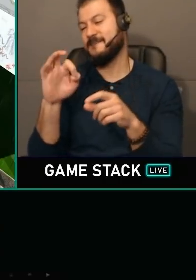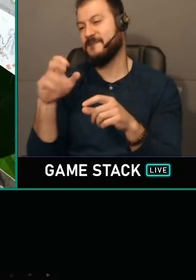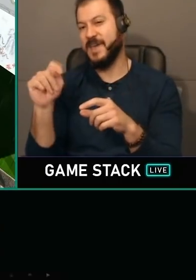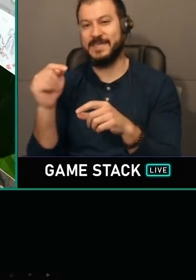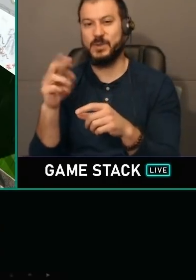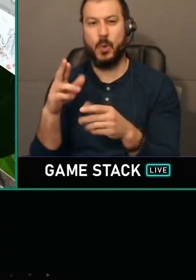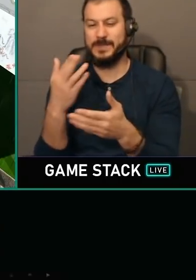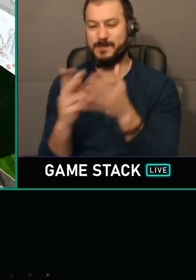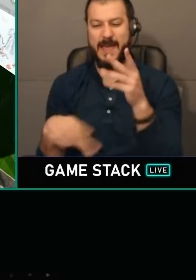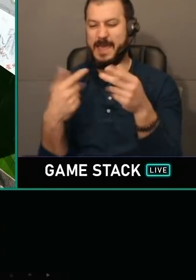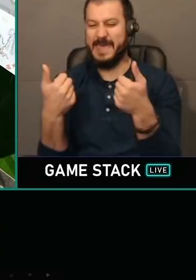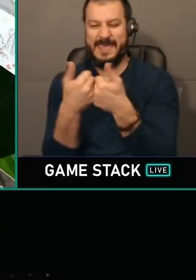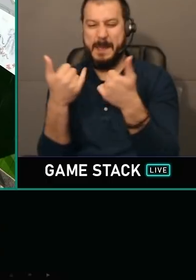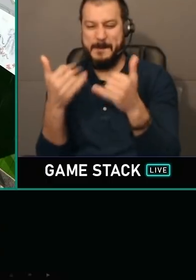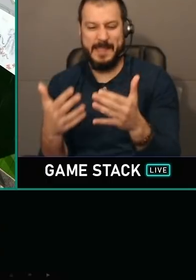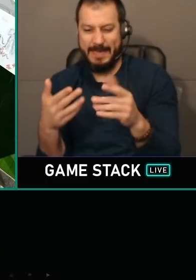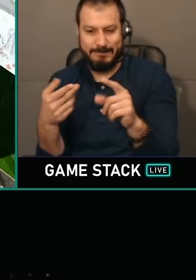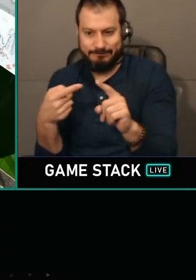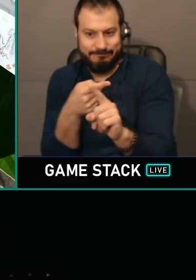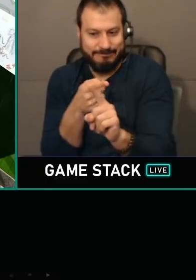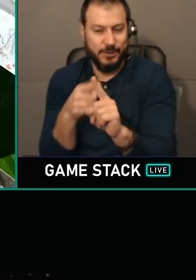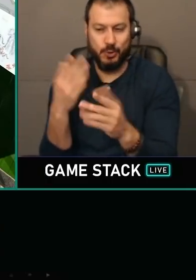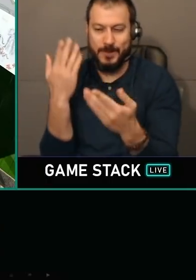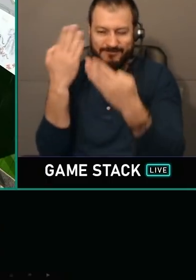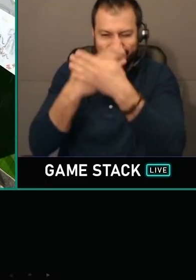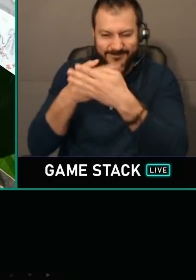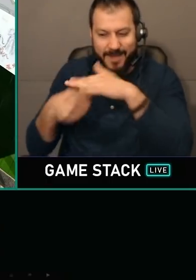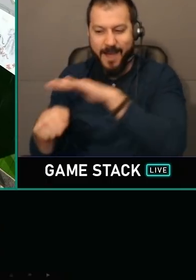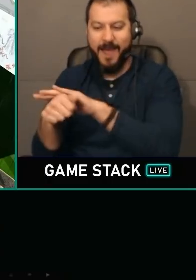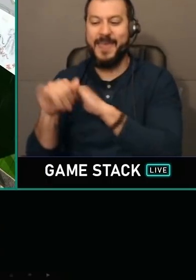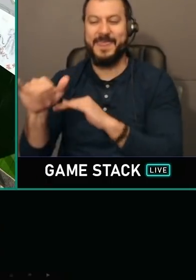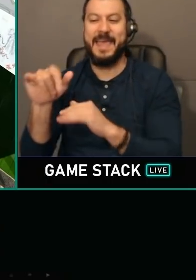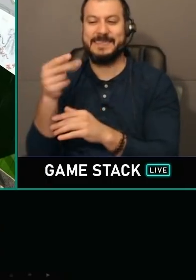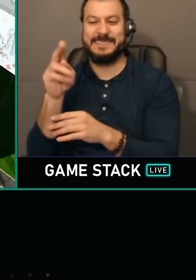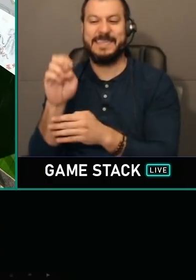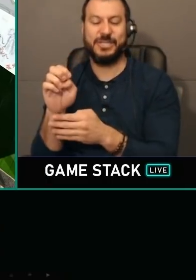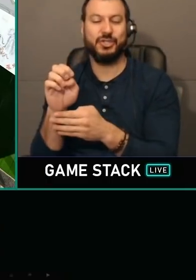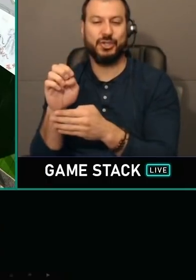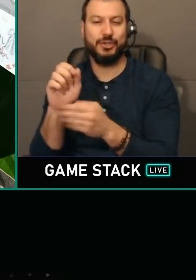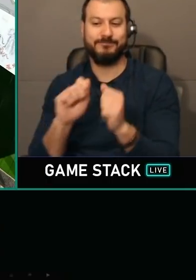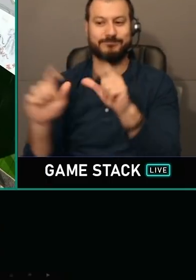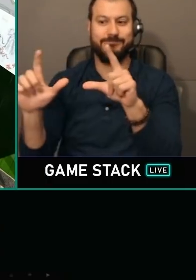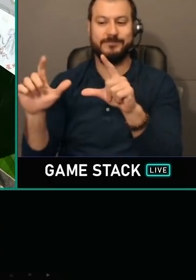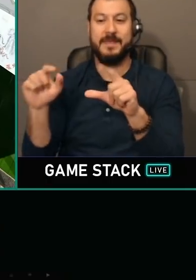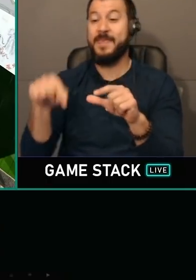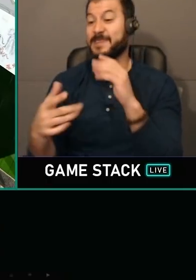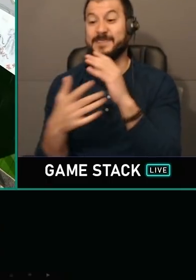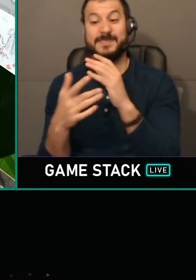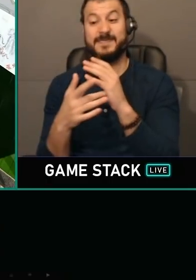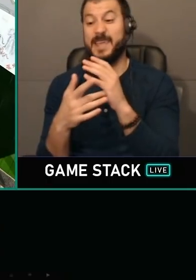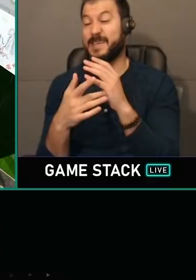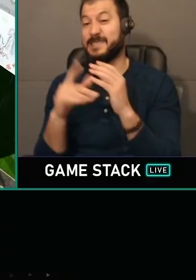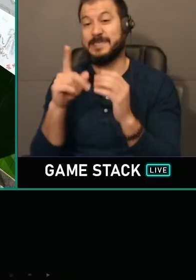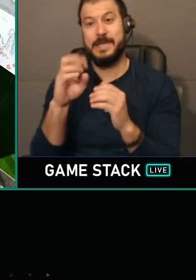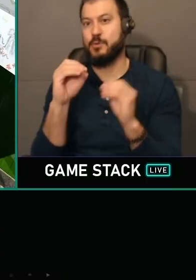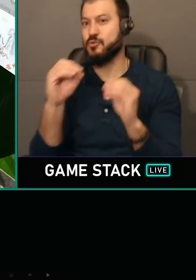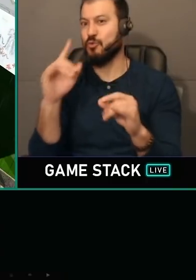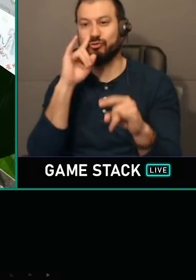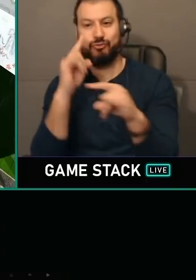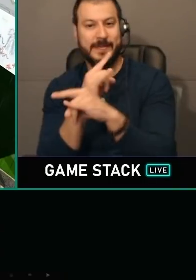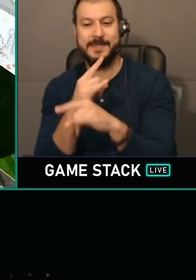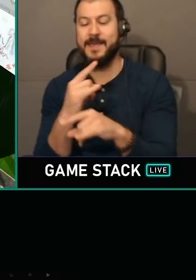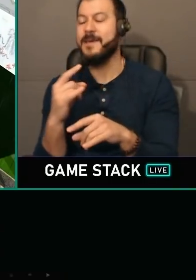element to hide the texture pop-in from a quick camera cut. This tech demo doesn't have any of those tricks. Sampler